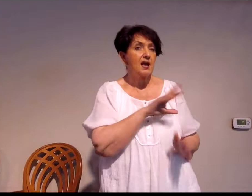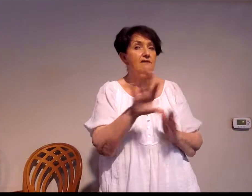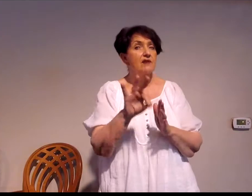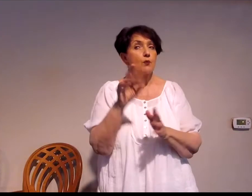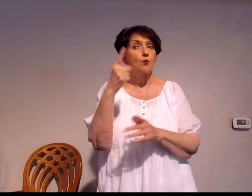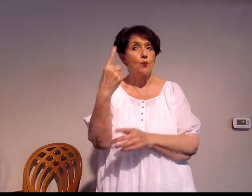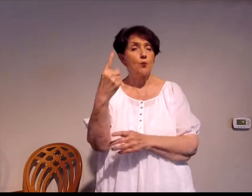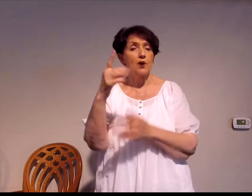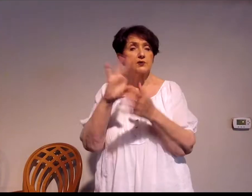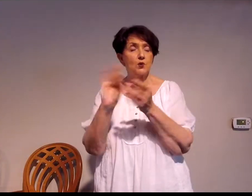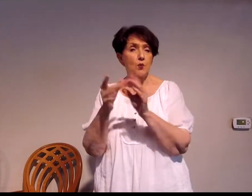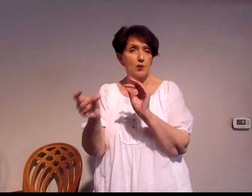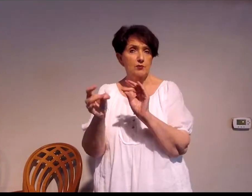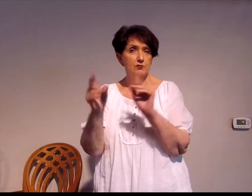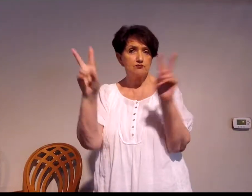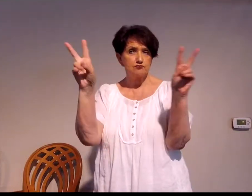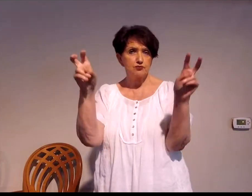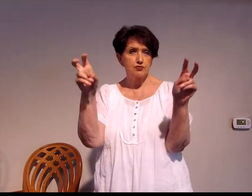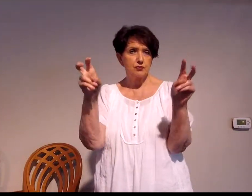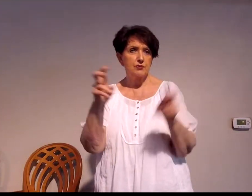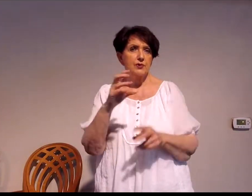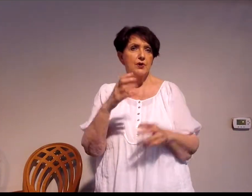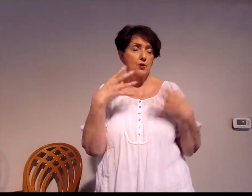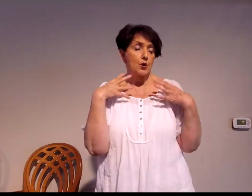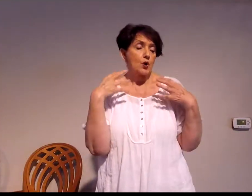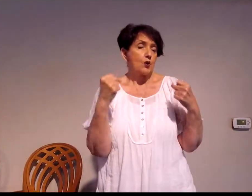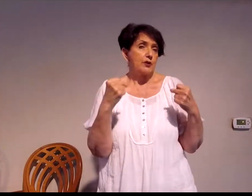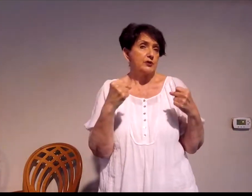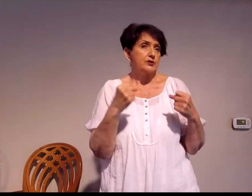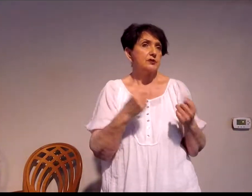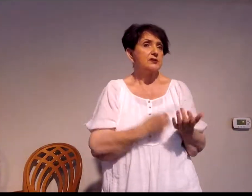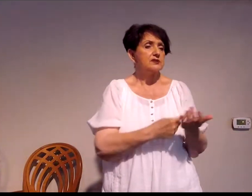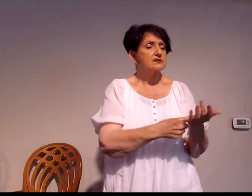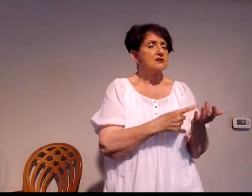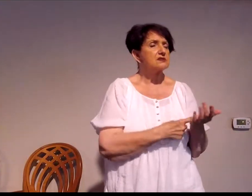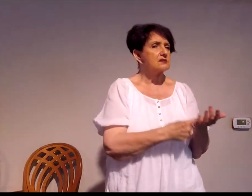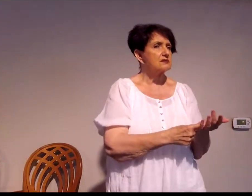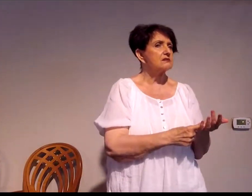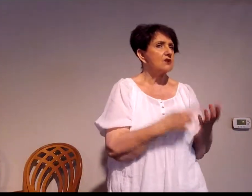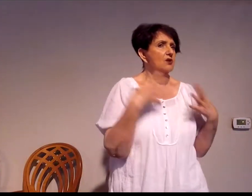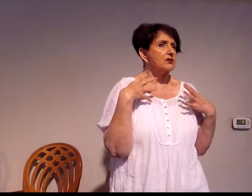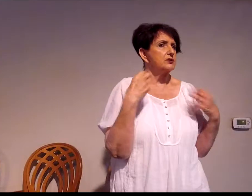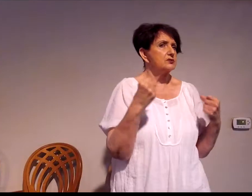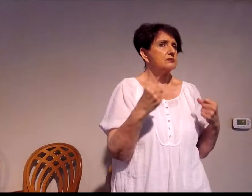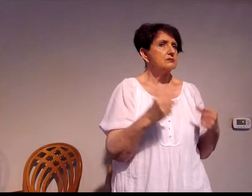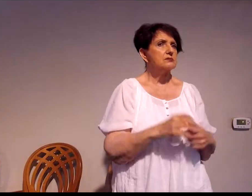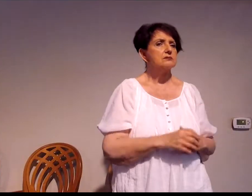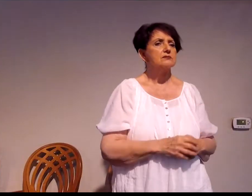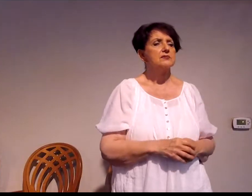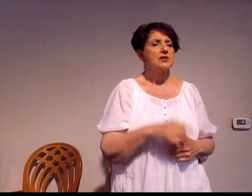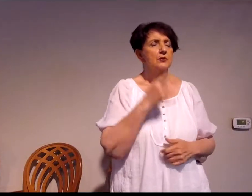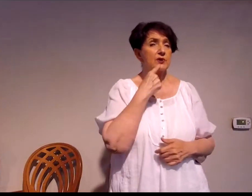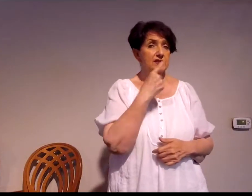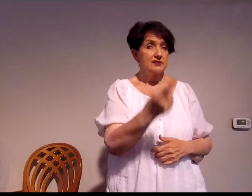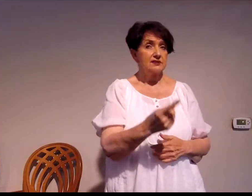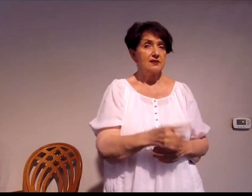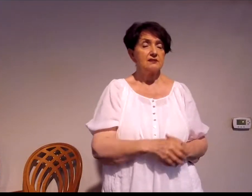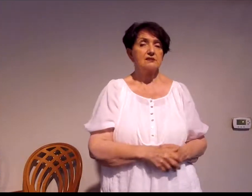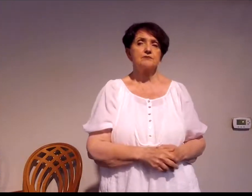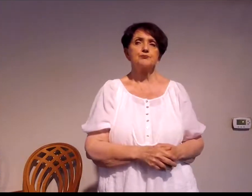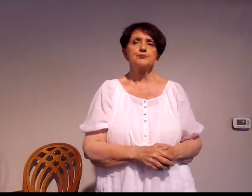one quote on courage. He talks about courage, and what he says about courage is he